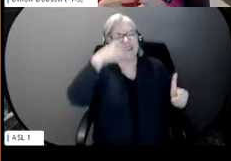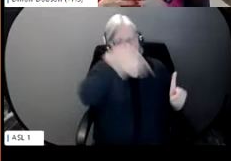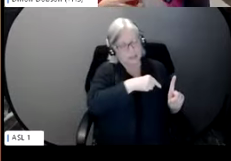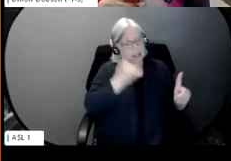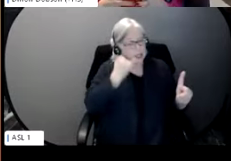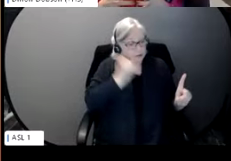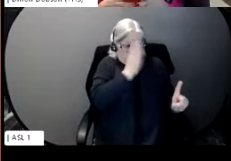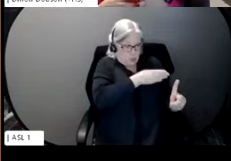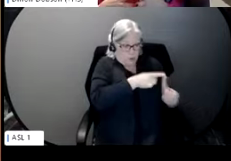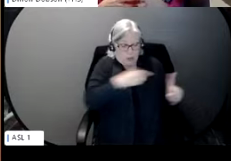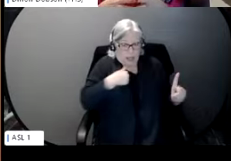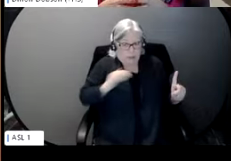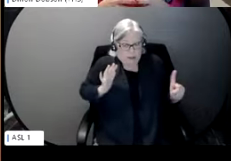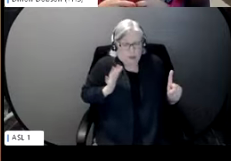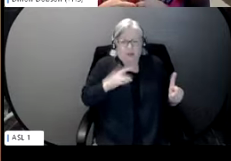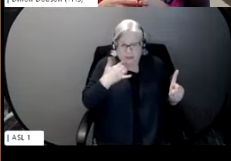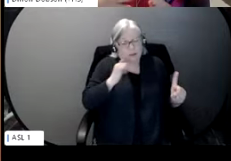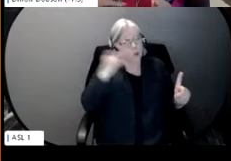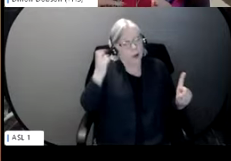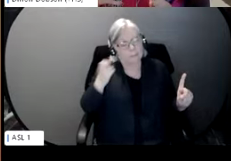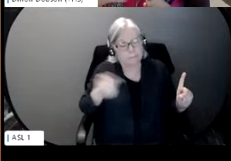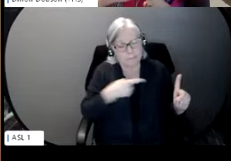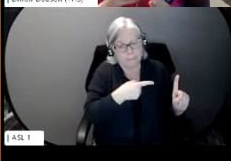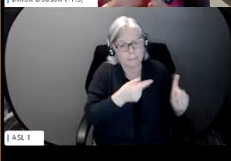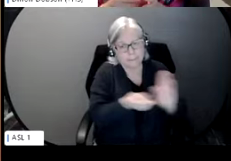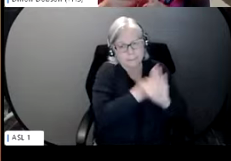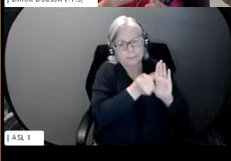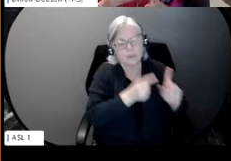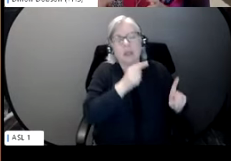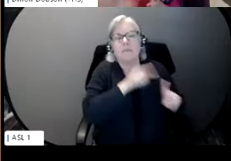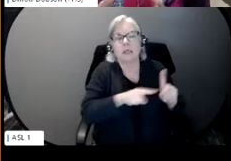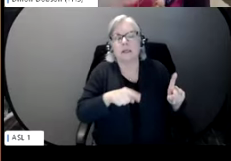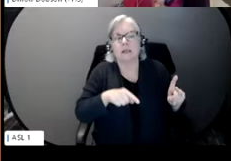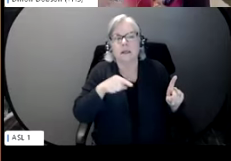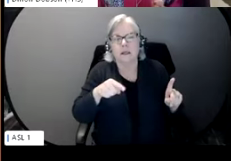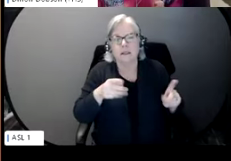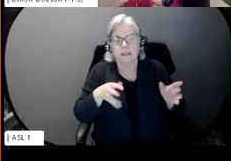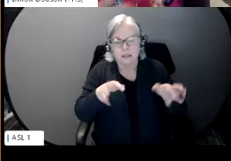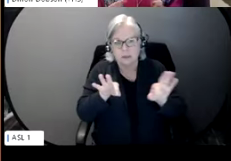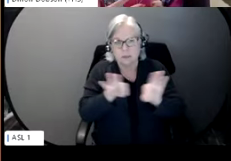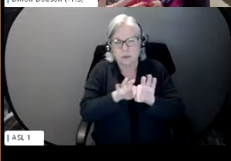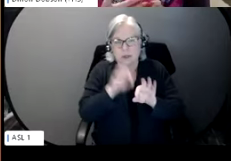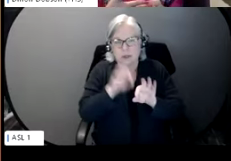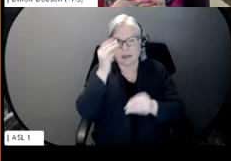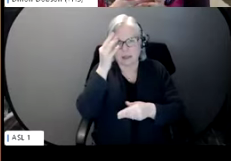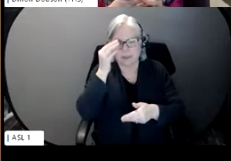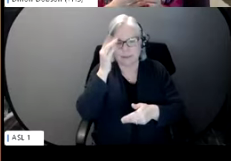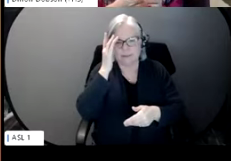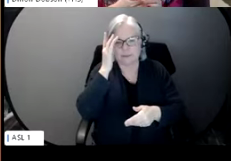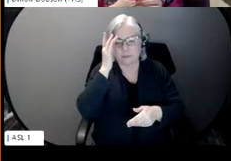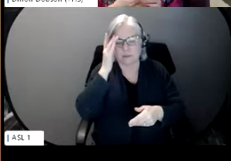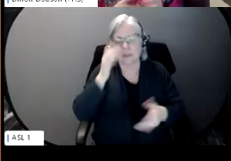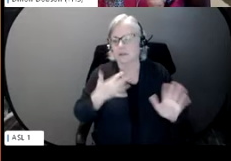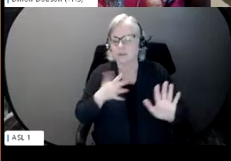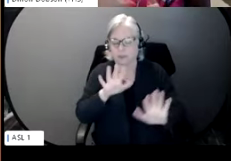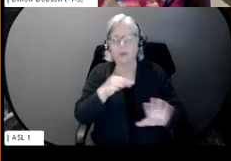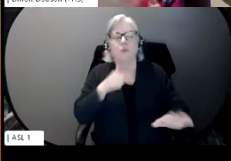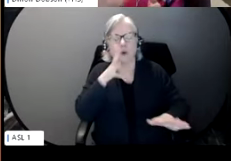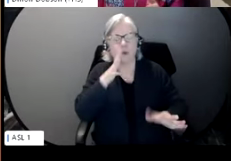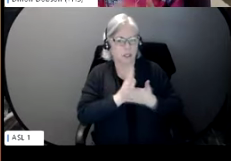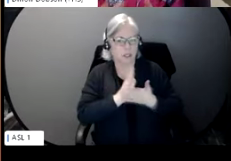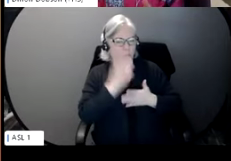it is important to think about that any we're going to talk about some of the signs and symptoms that we can look for our animals,